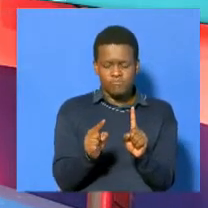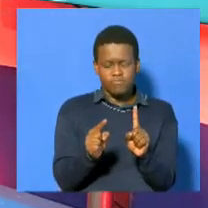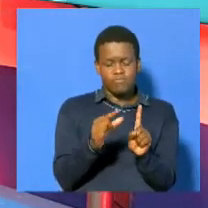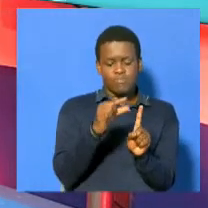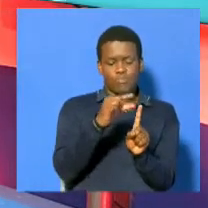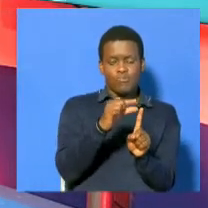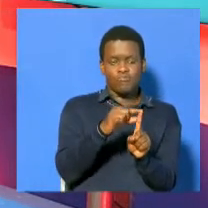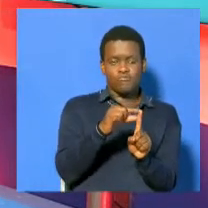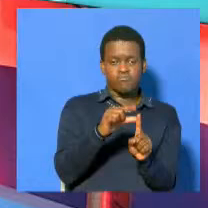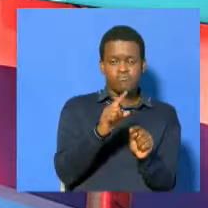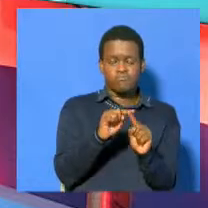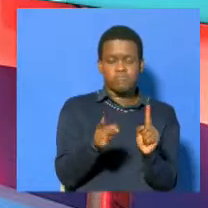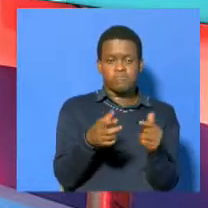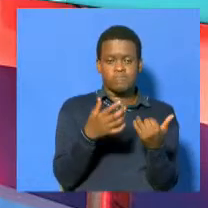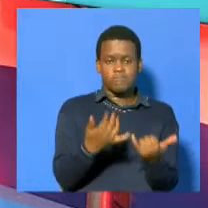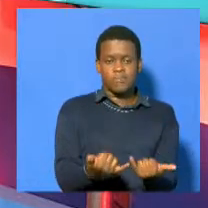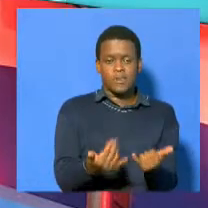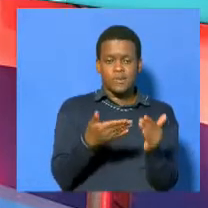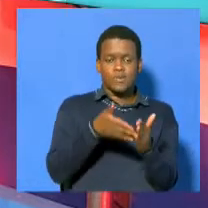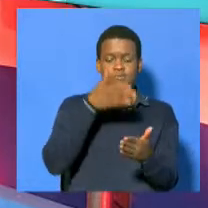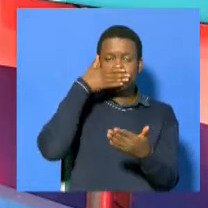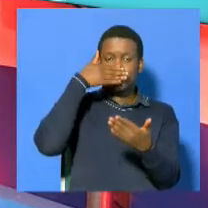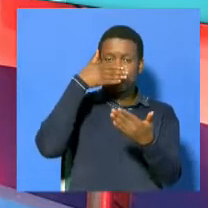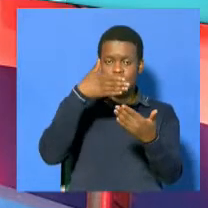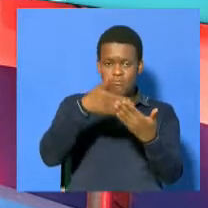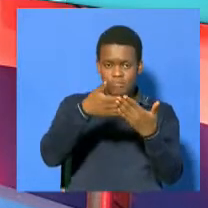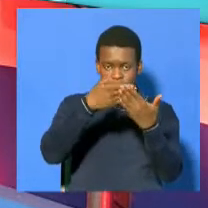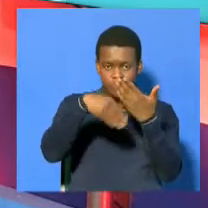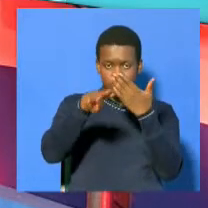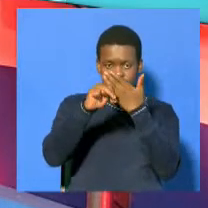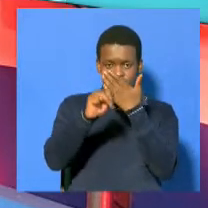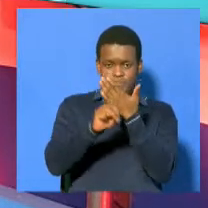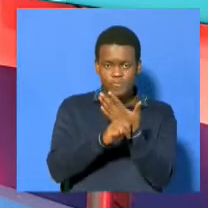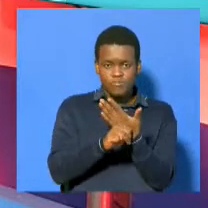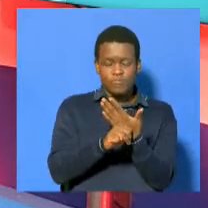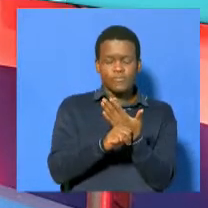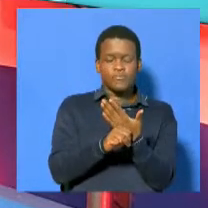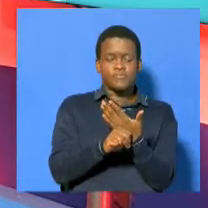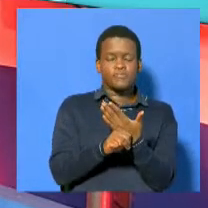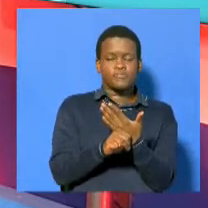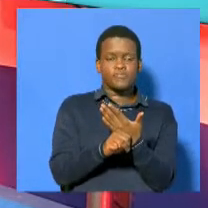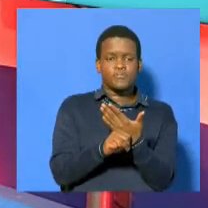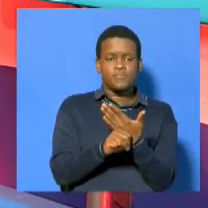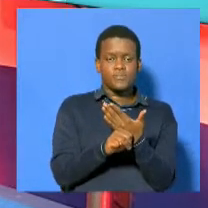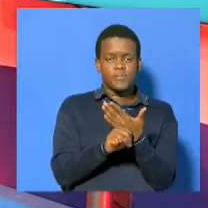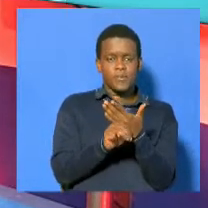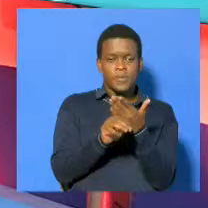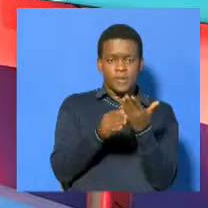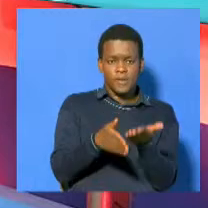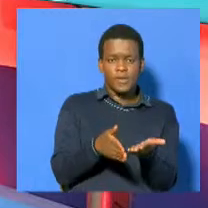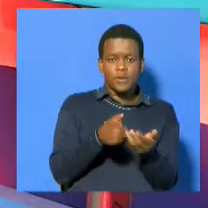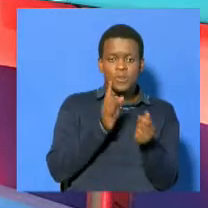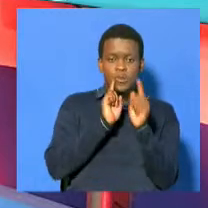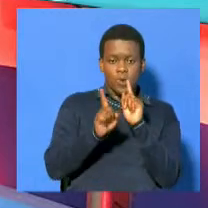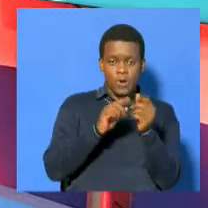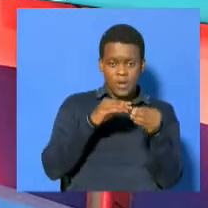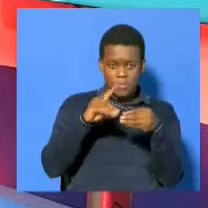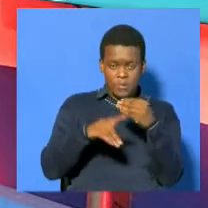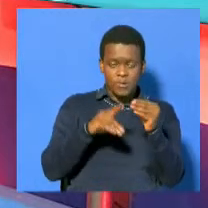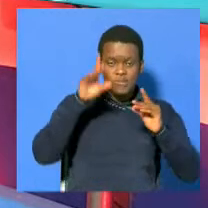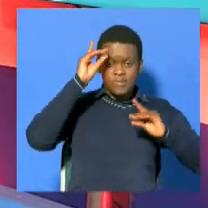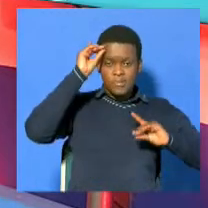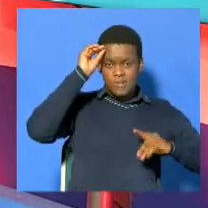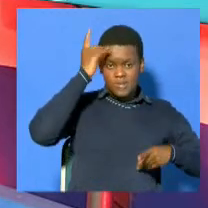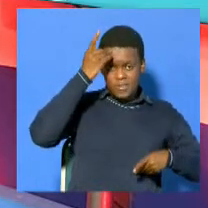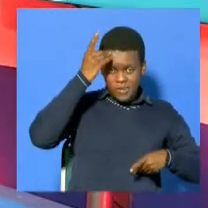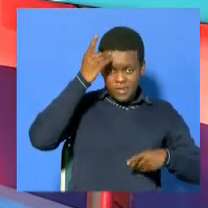But it is actually a very good initiative when we are talking about non-communicable diseases, most of them